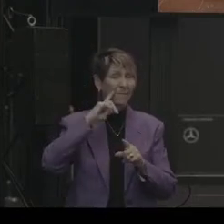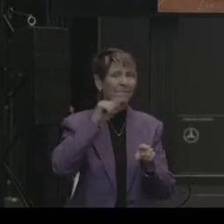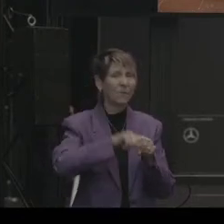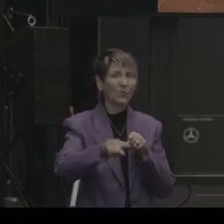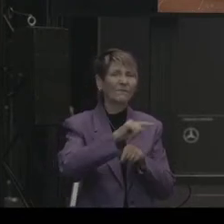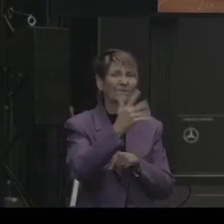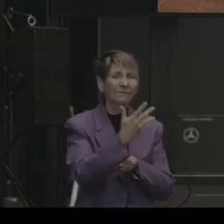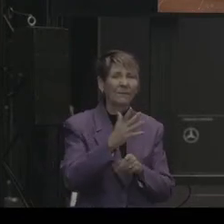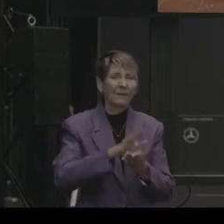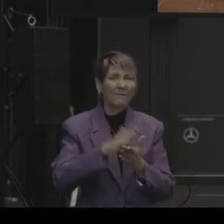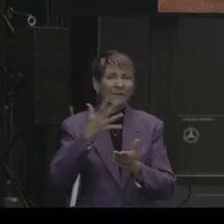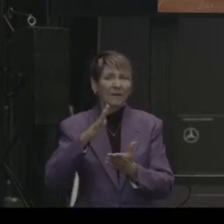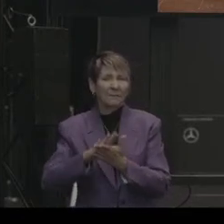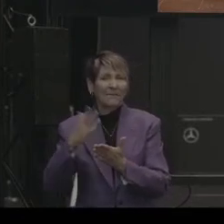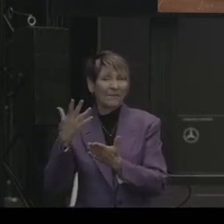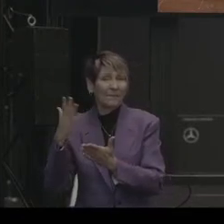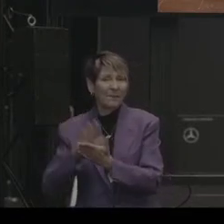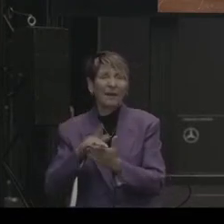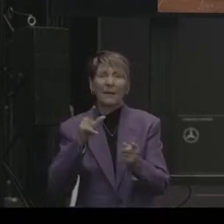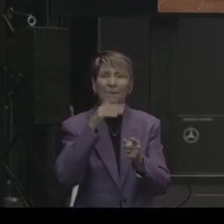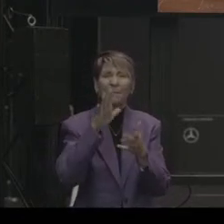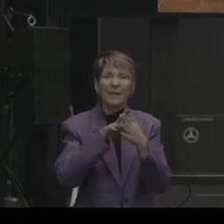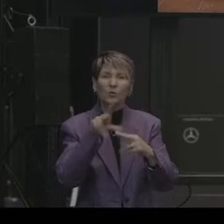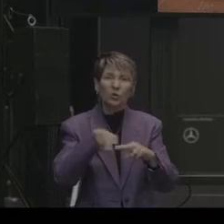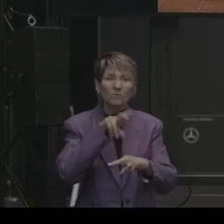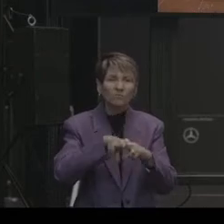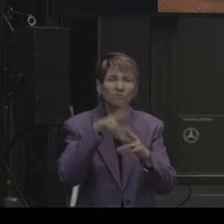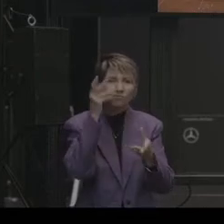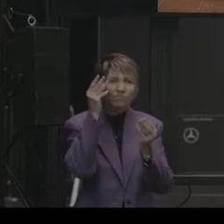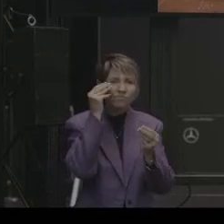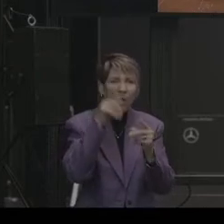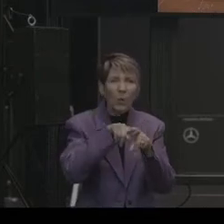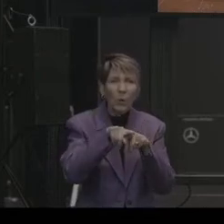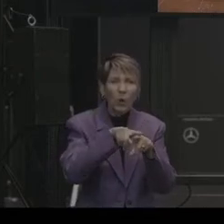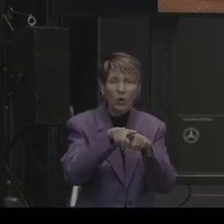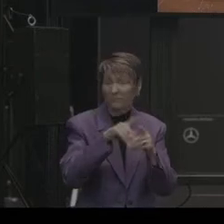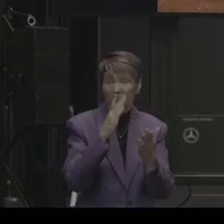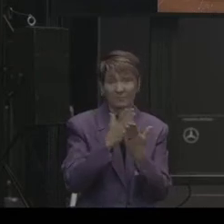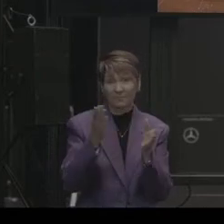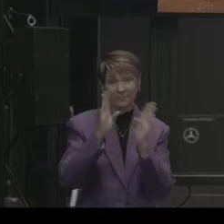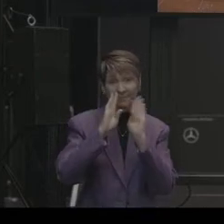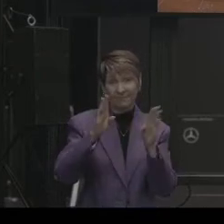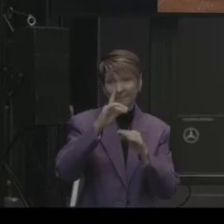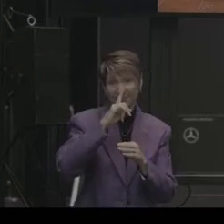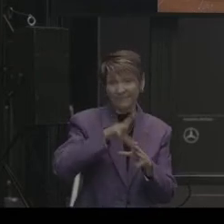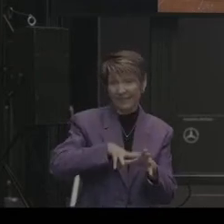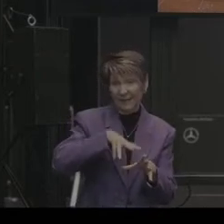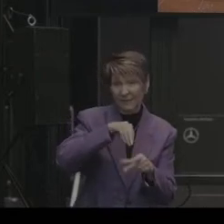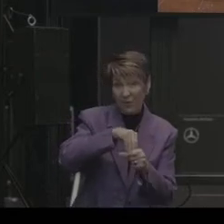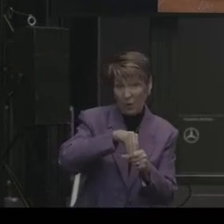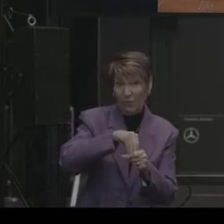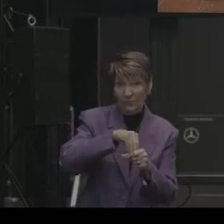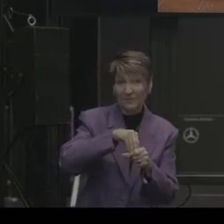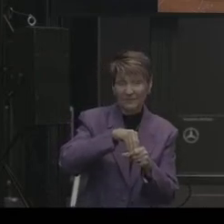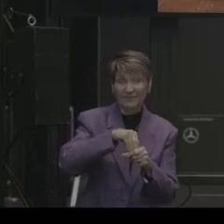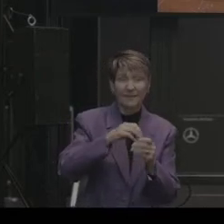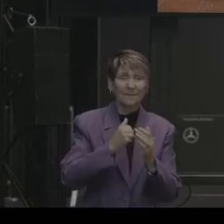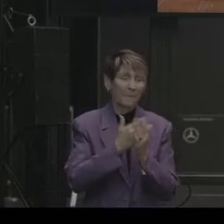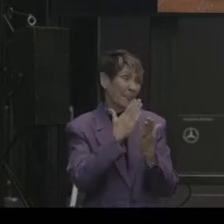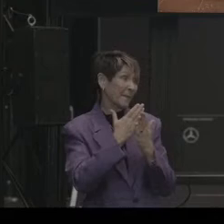to engage and get a snapshot and hear the voices of the amazing people who are part of the Triennial. Thank you,